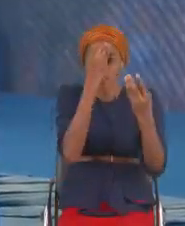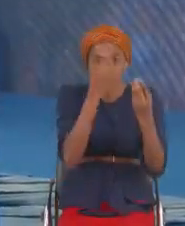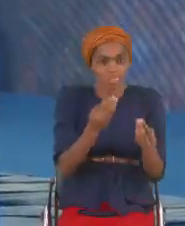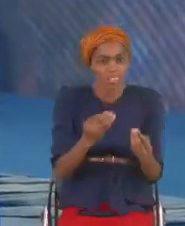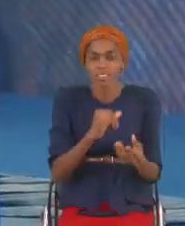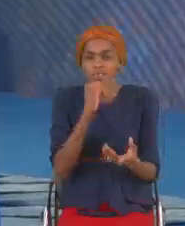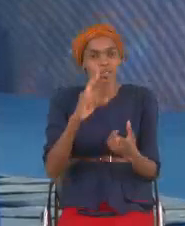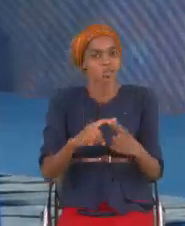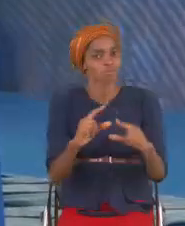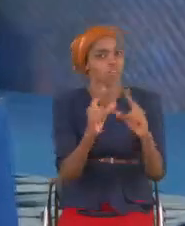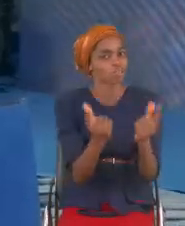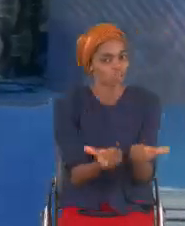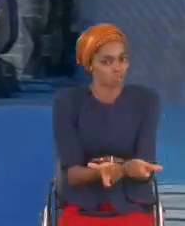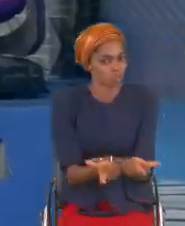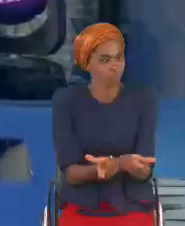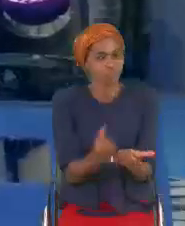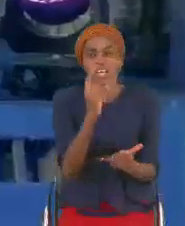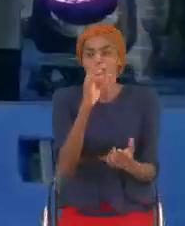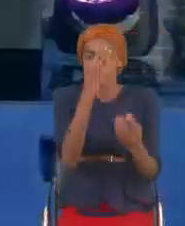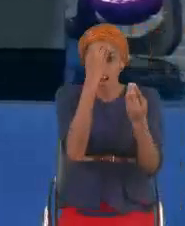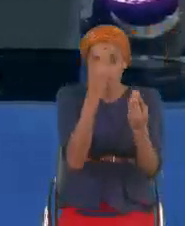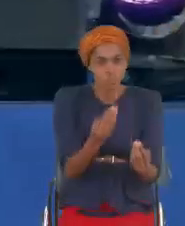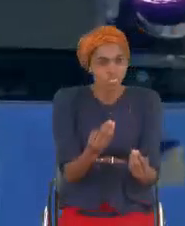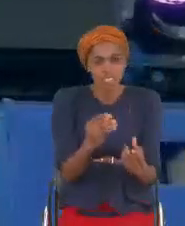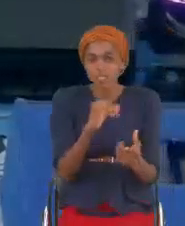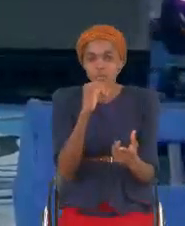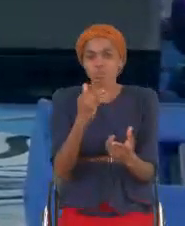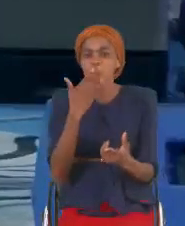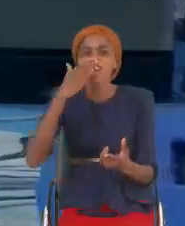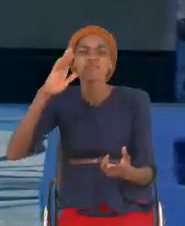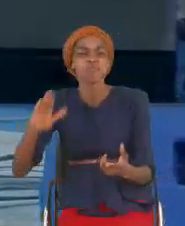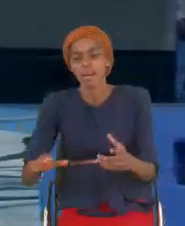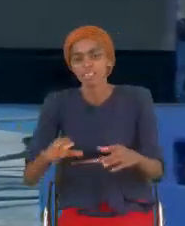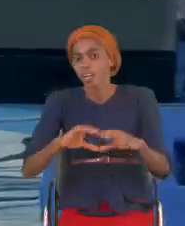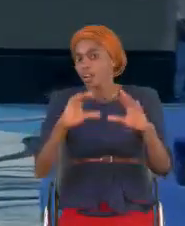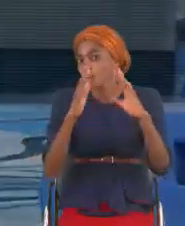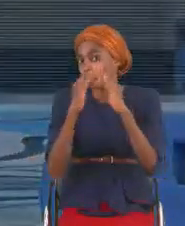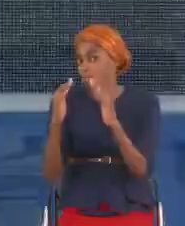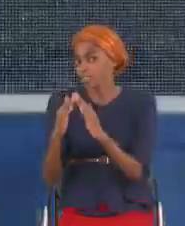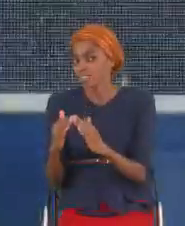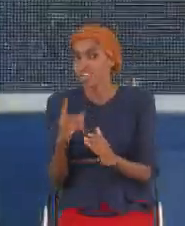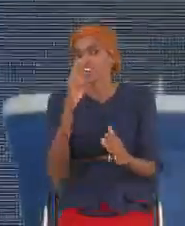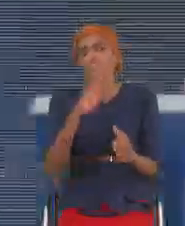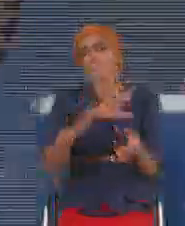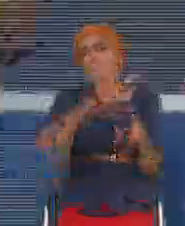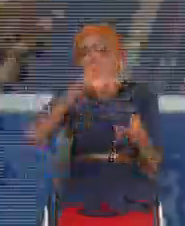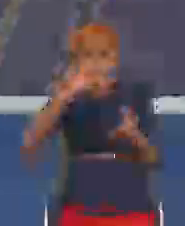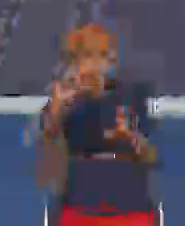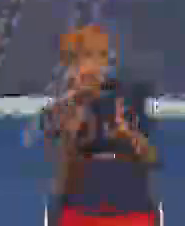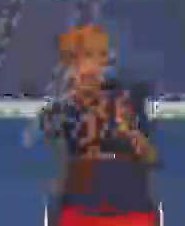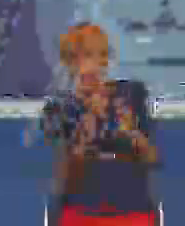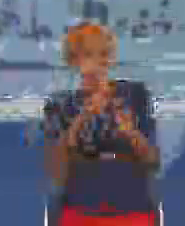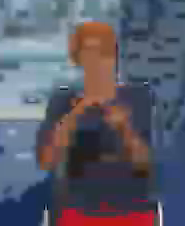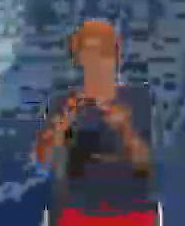gang. You are loyal no more to a corrupt society. You turn around and with your